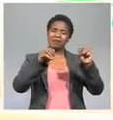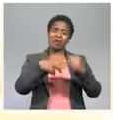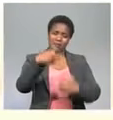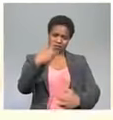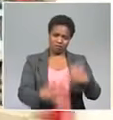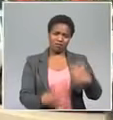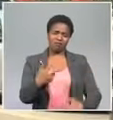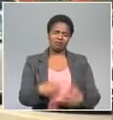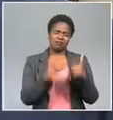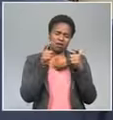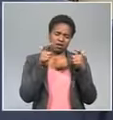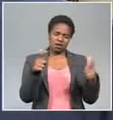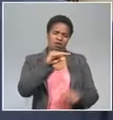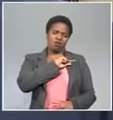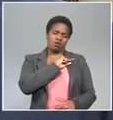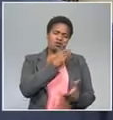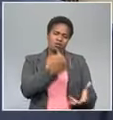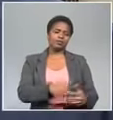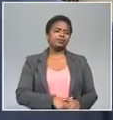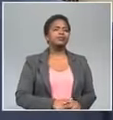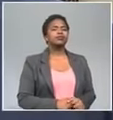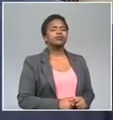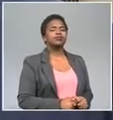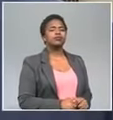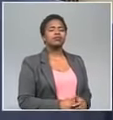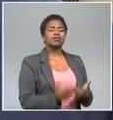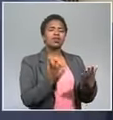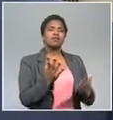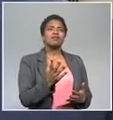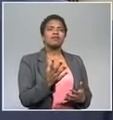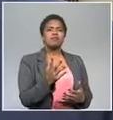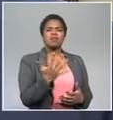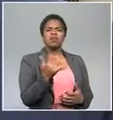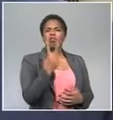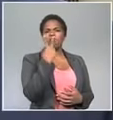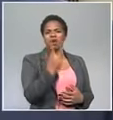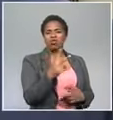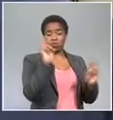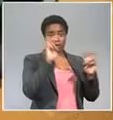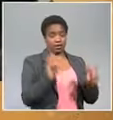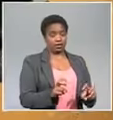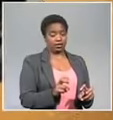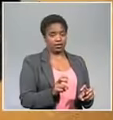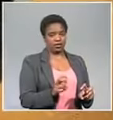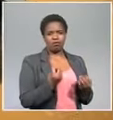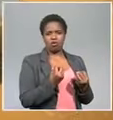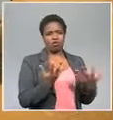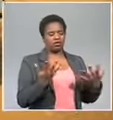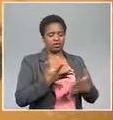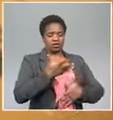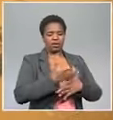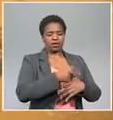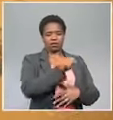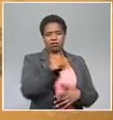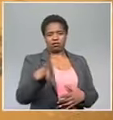economic performance. If you look at electricity, for example, in the area of utilities, we have seen decreases in